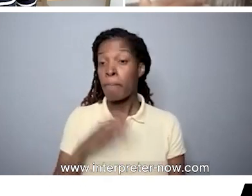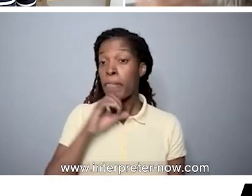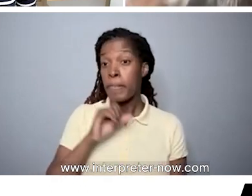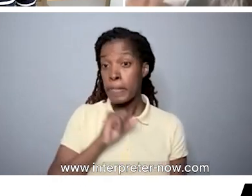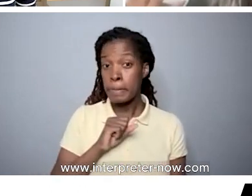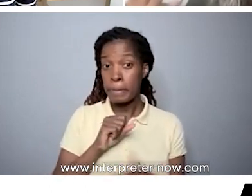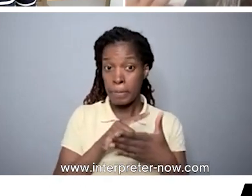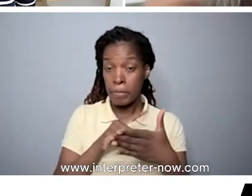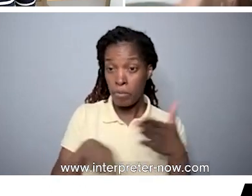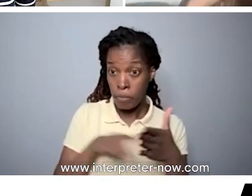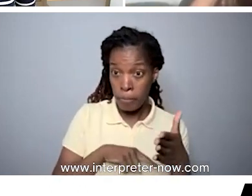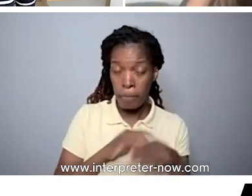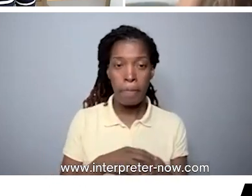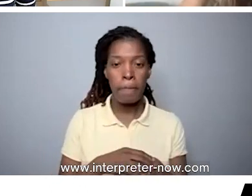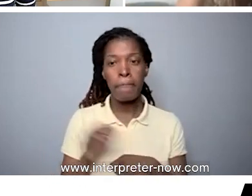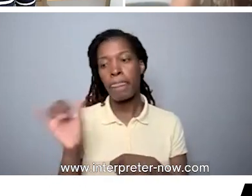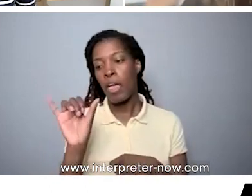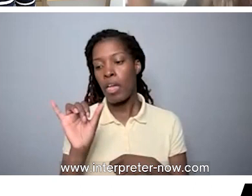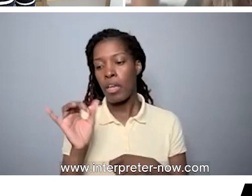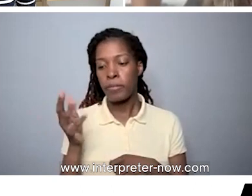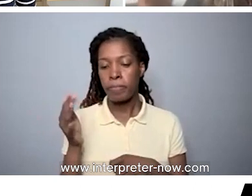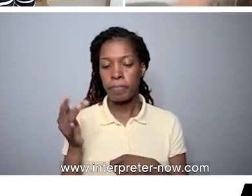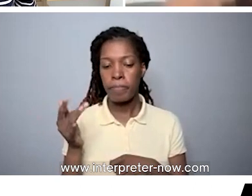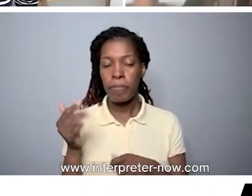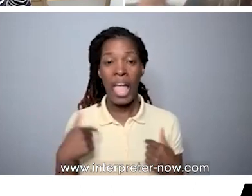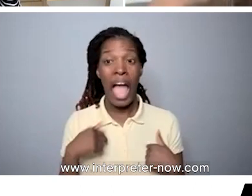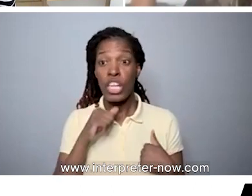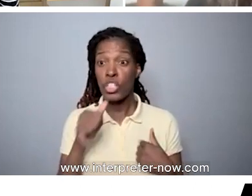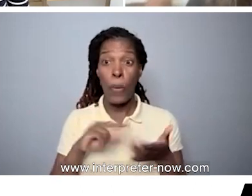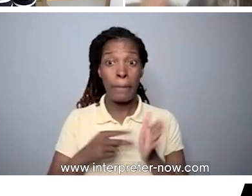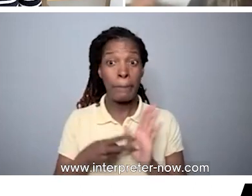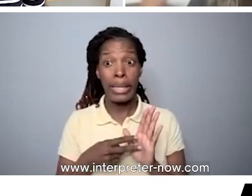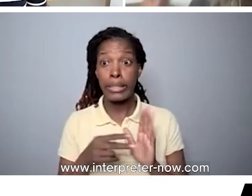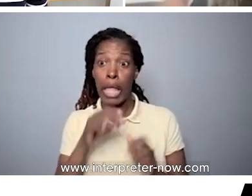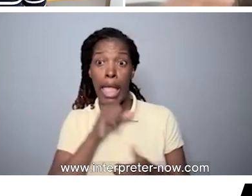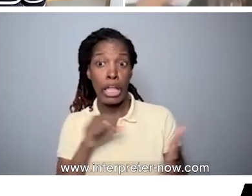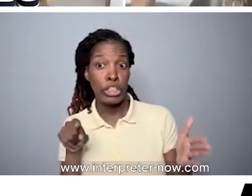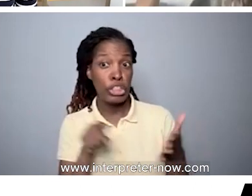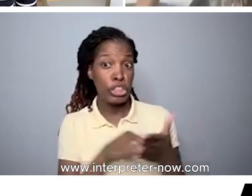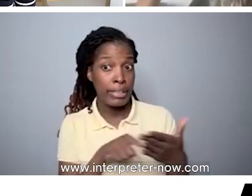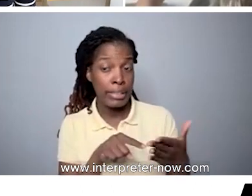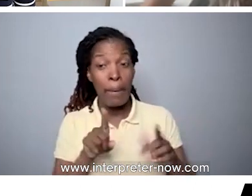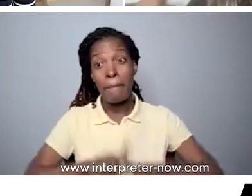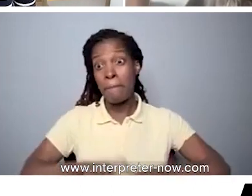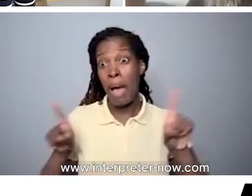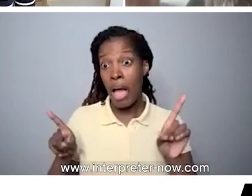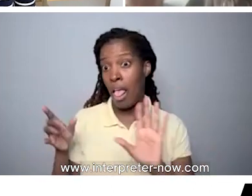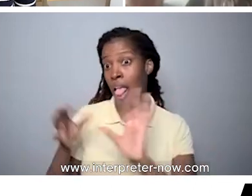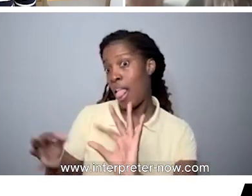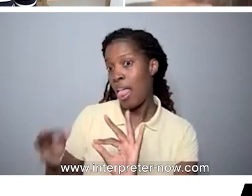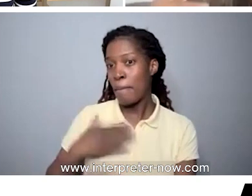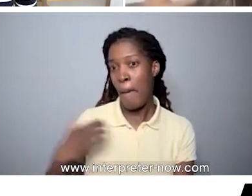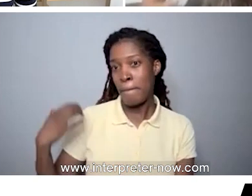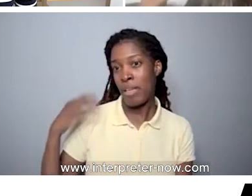to be ageist, but, right, my boss is 75 and is having... It's having trouble using like calendars